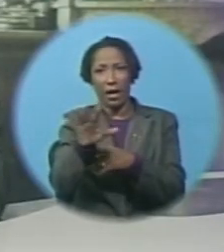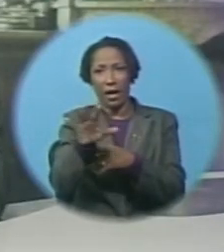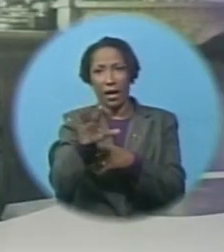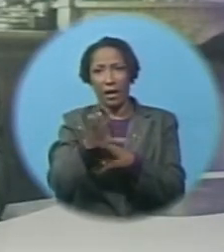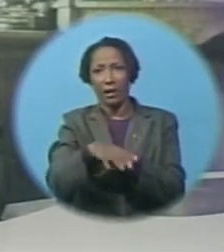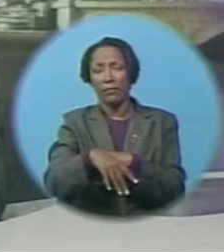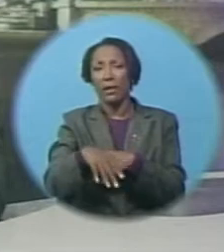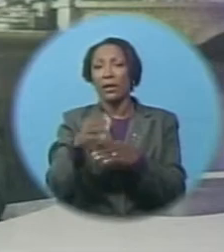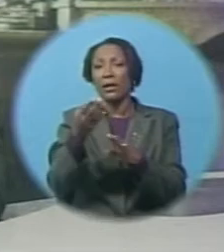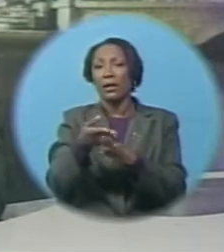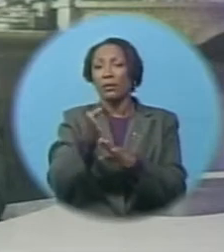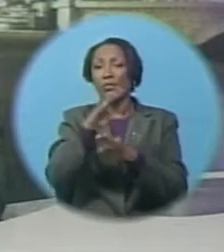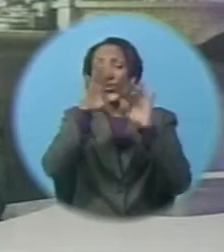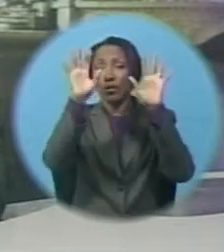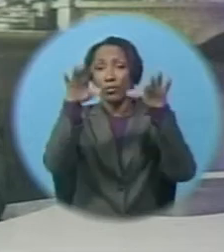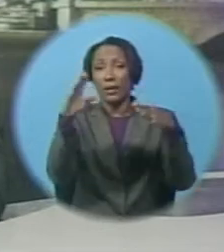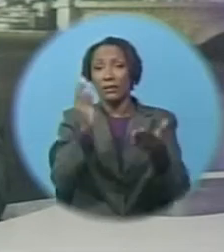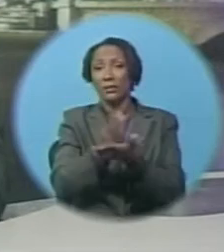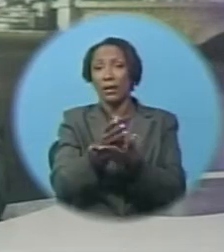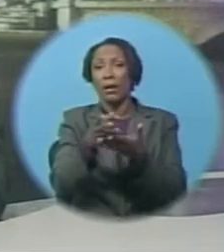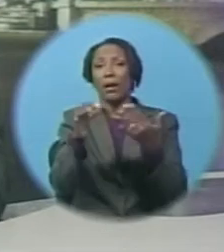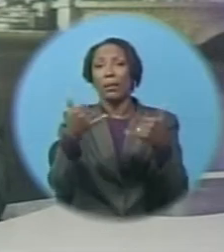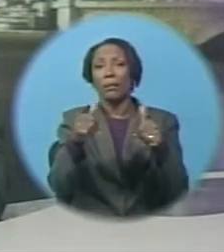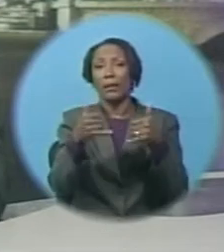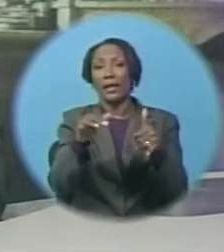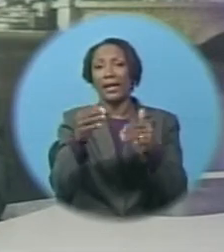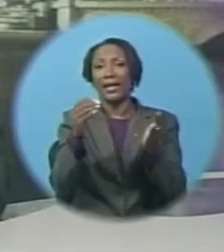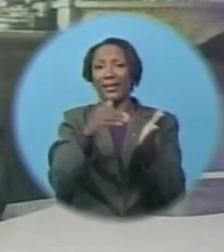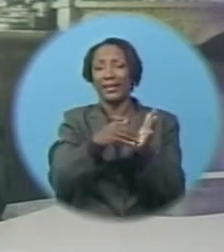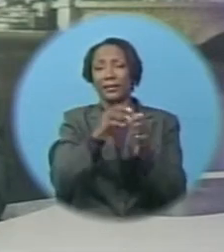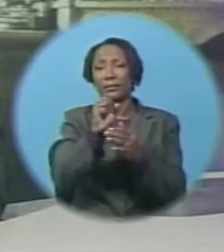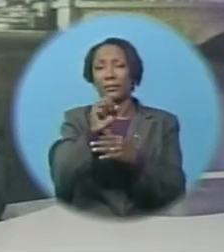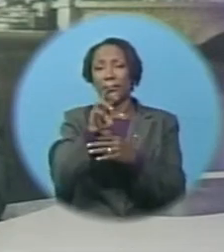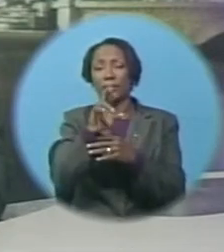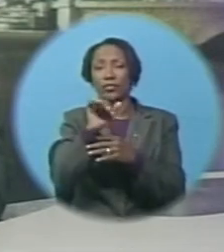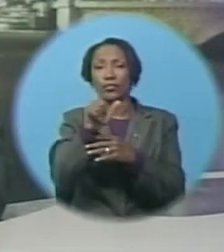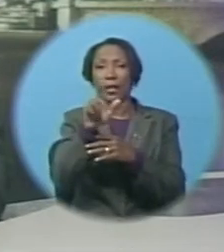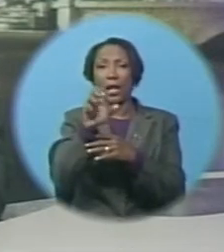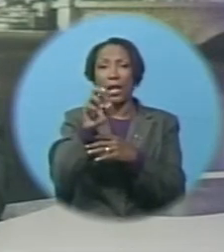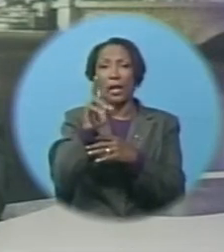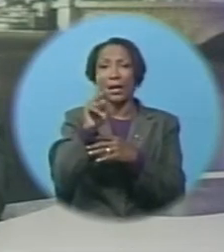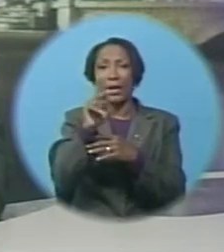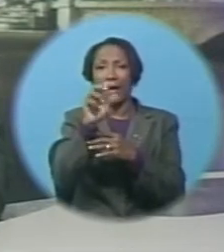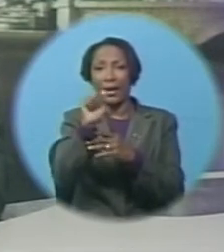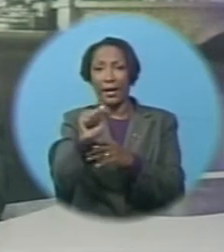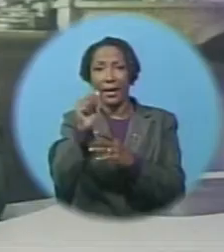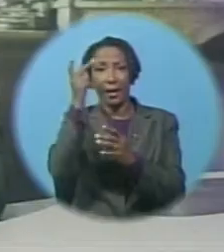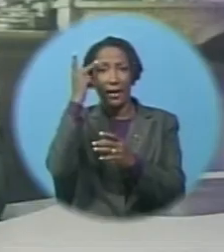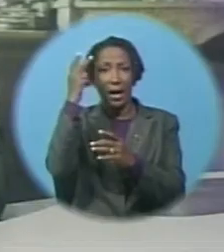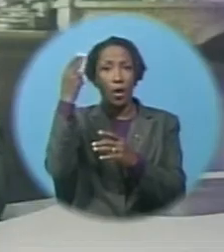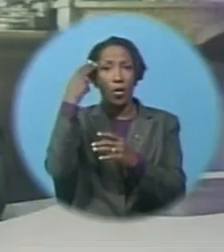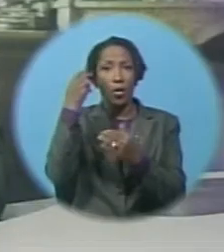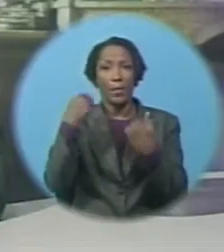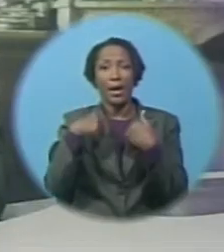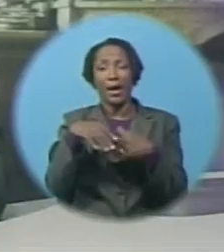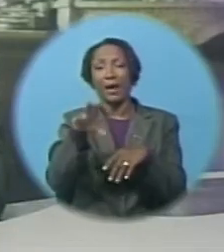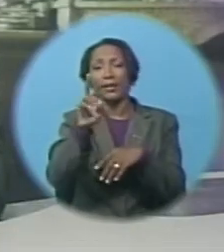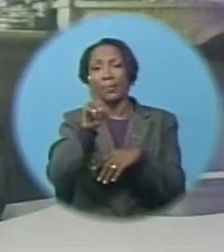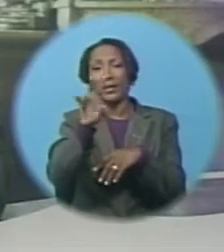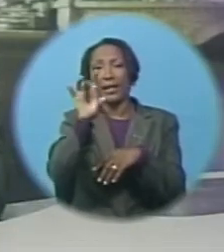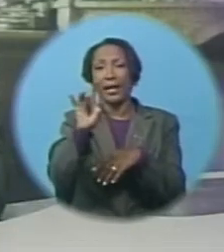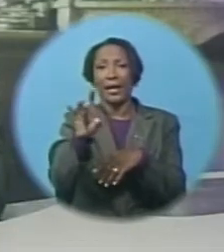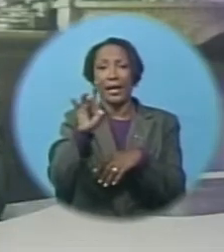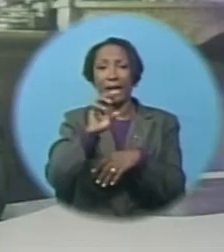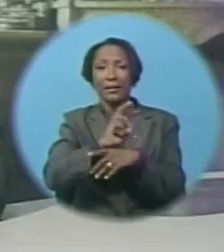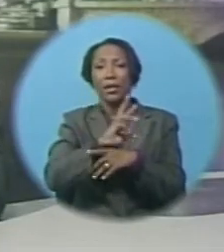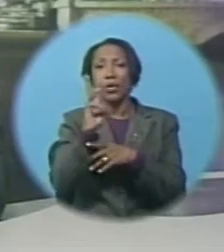first one-day match against Sri Lanka A in Dambulla. Now, Kyle Hope was not out on 28 after the West Indies won the toss and chose